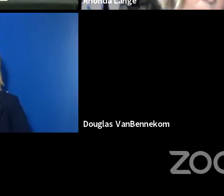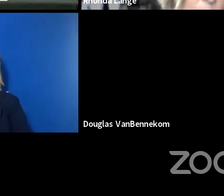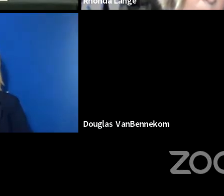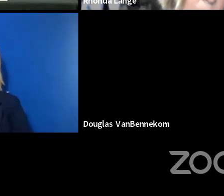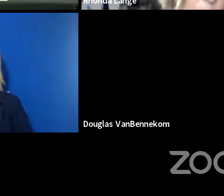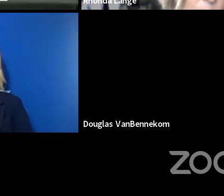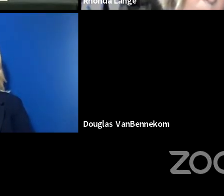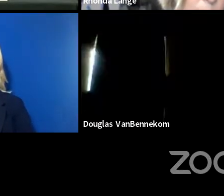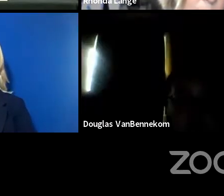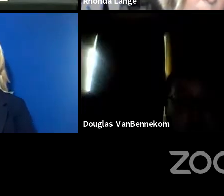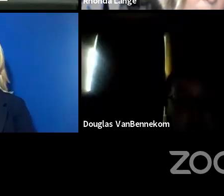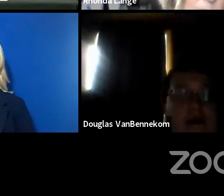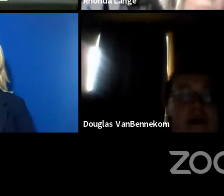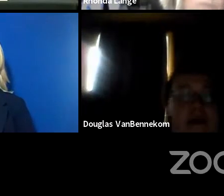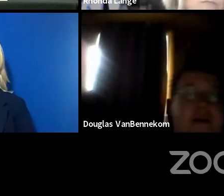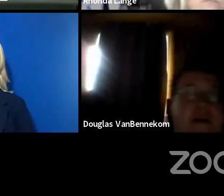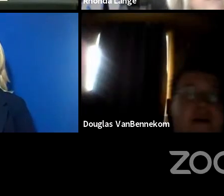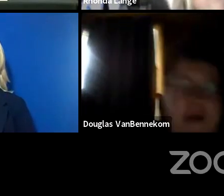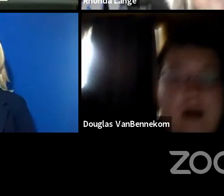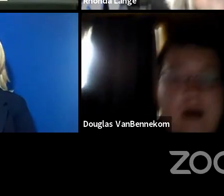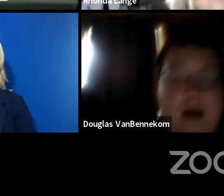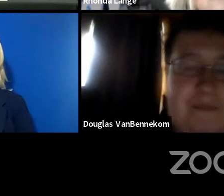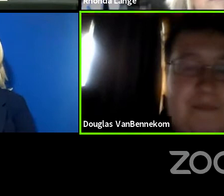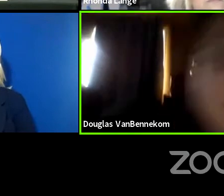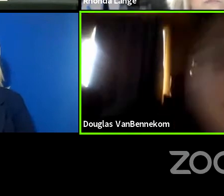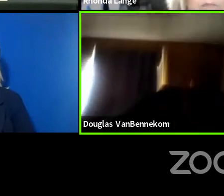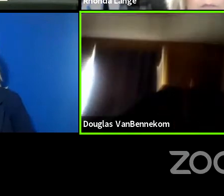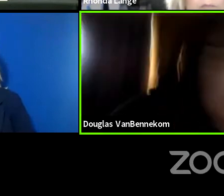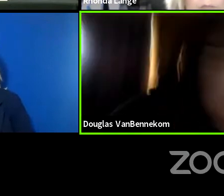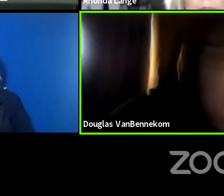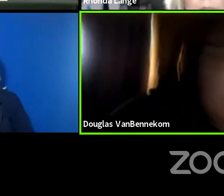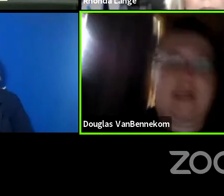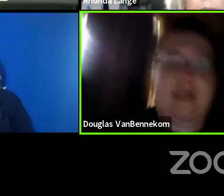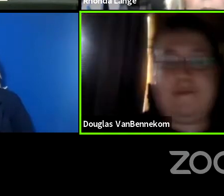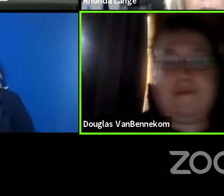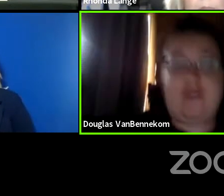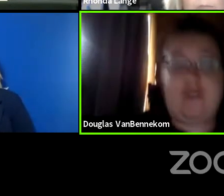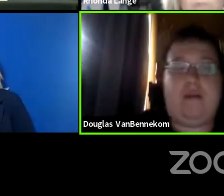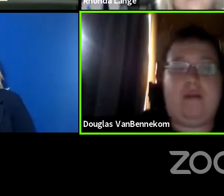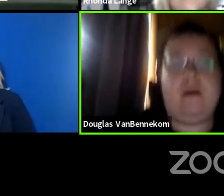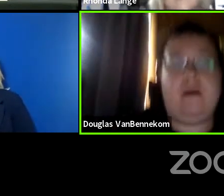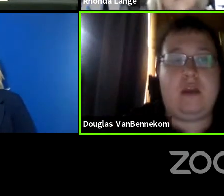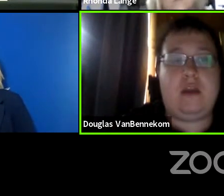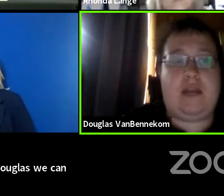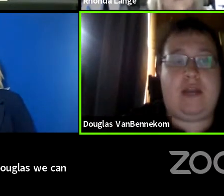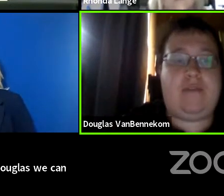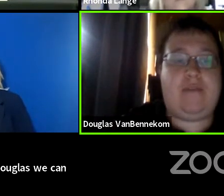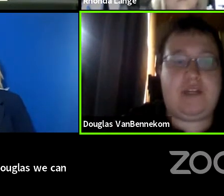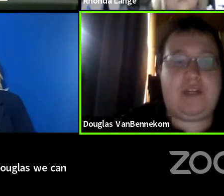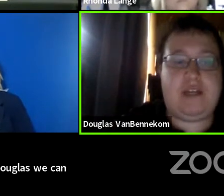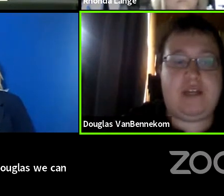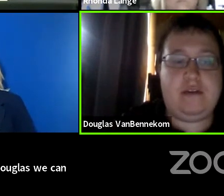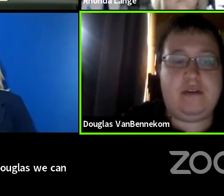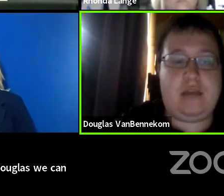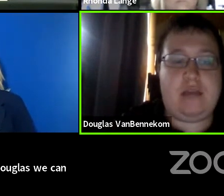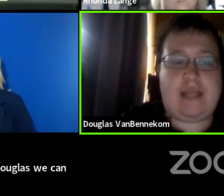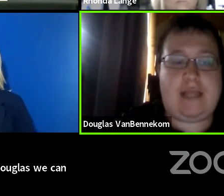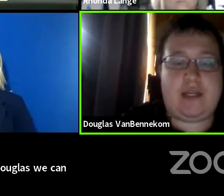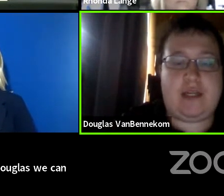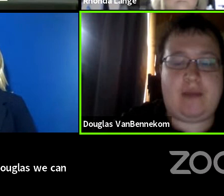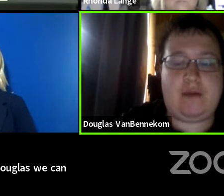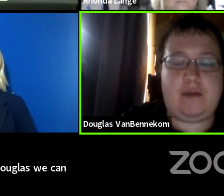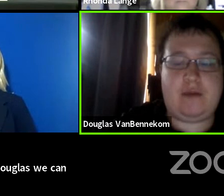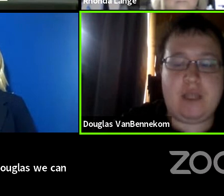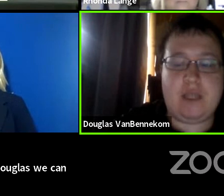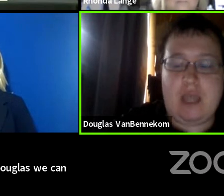Okay. Hi, Douglas, we can hear you. Okay, good. Yeah, I'm Douglas Van Bennekom from Grand Haven, Michigan. I'd like to